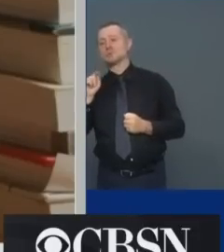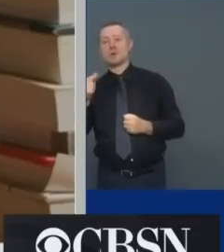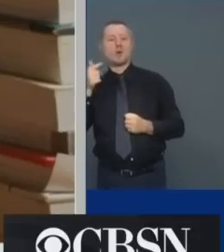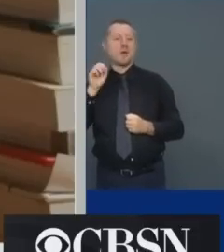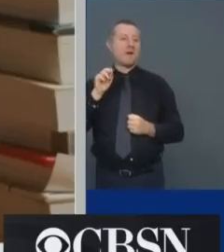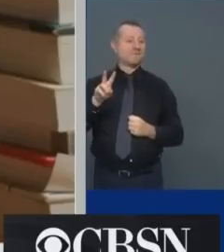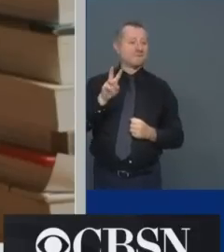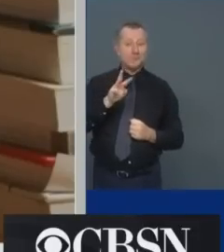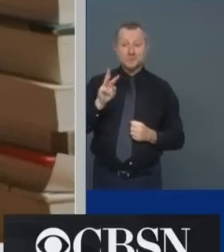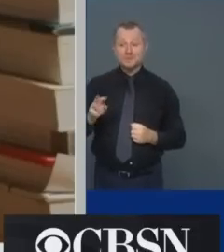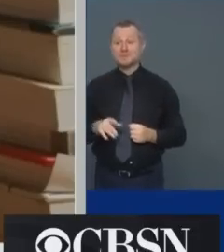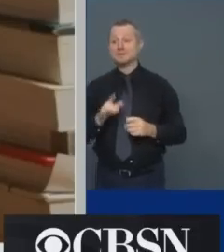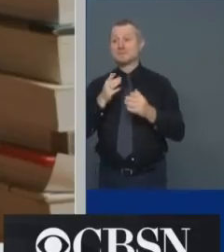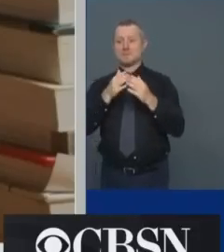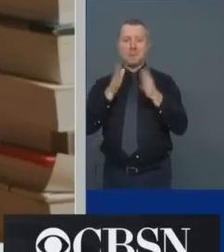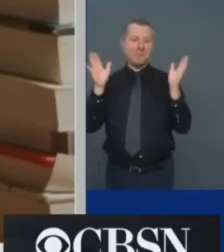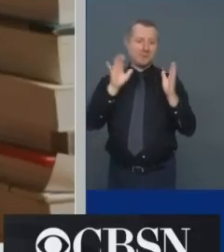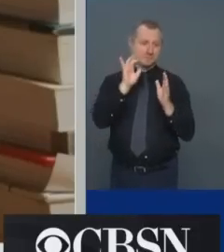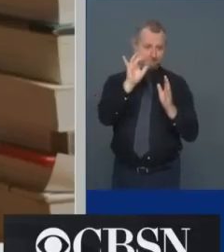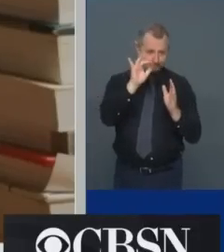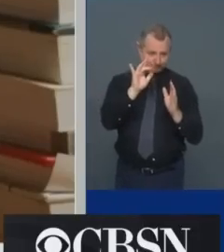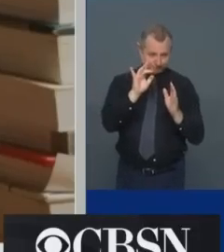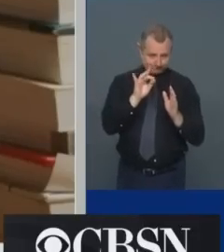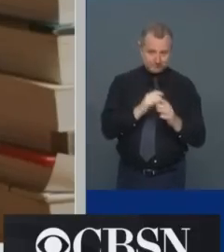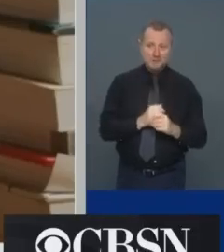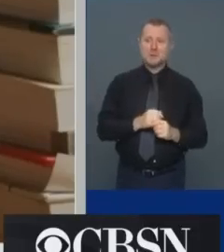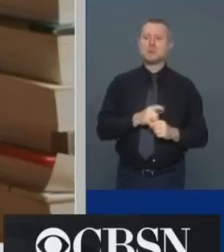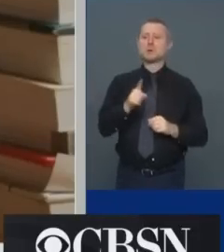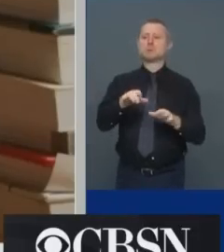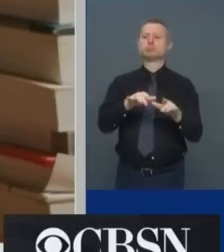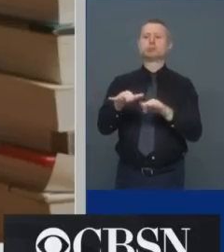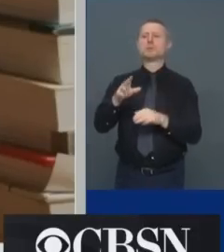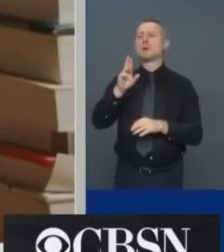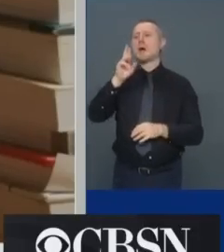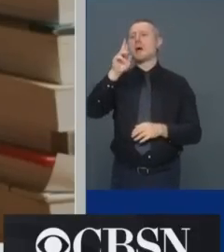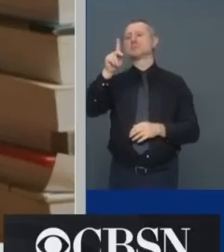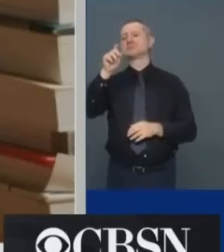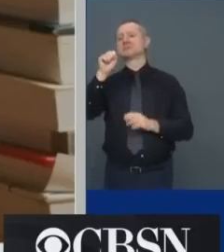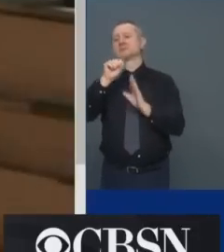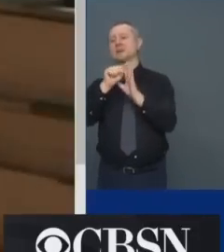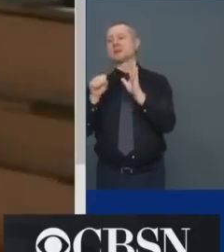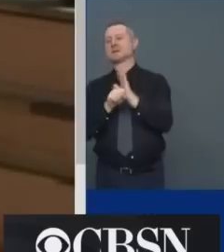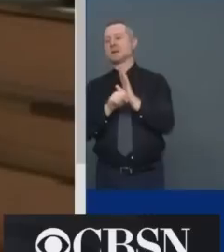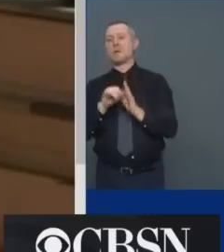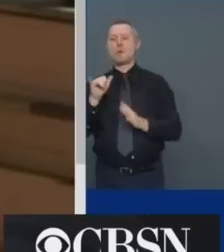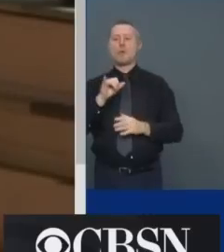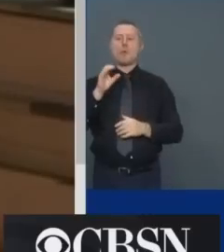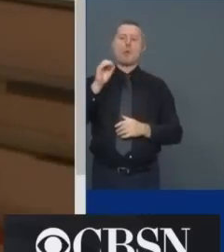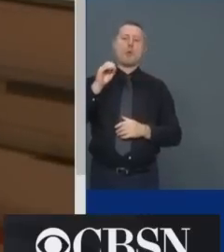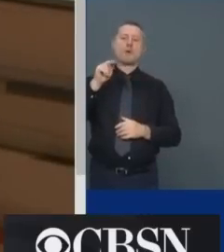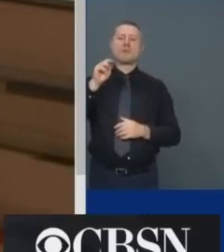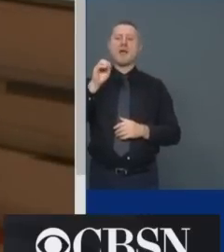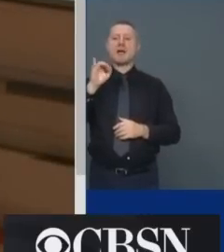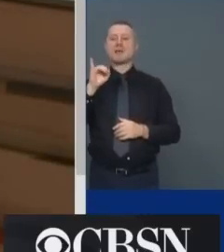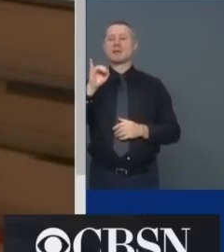And let's say you enter in the upstate district in Onondaga County of